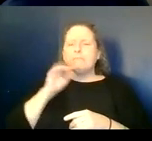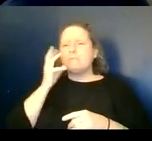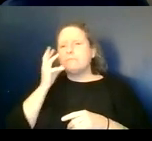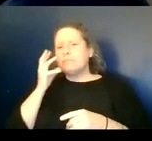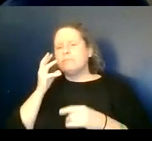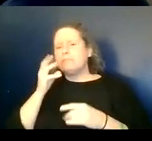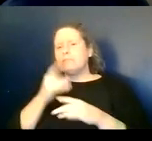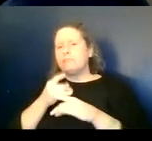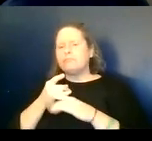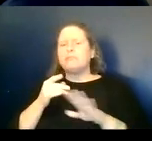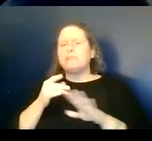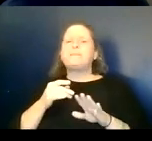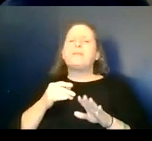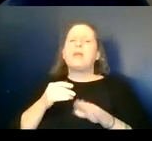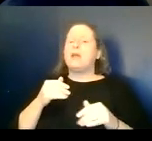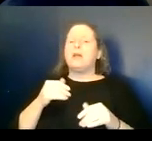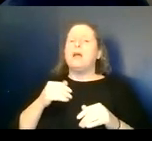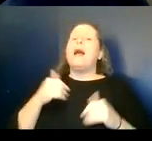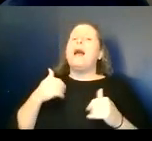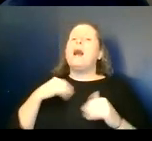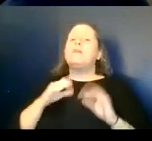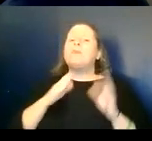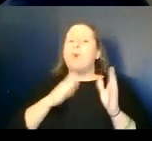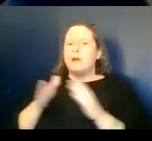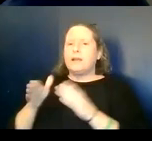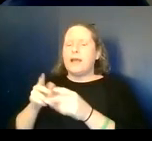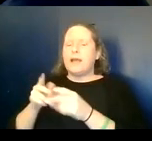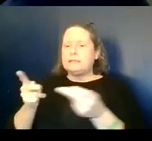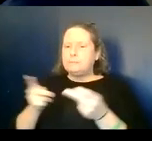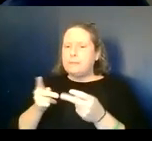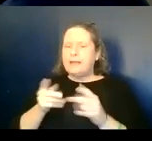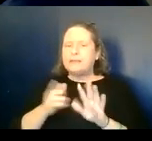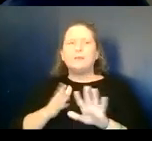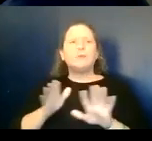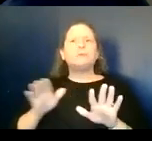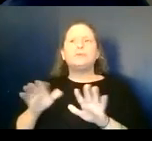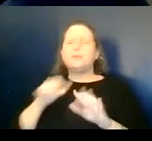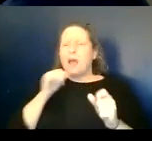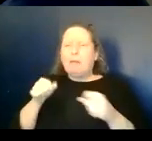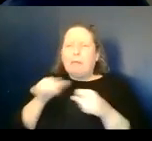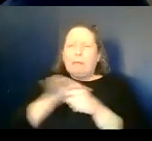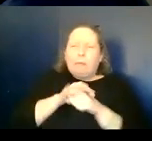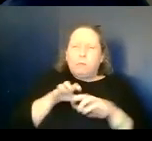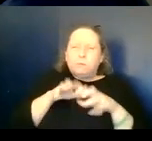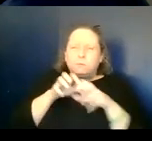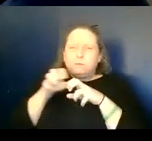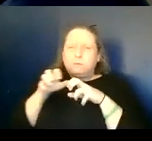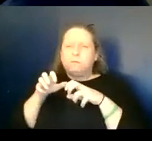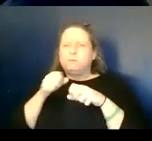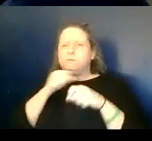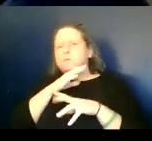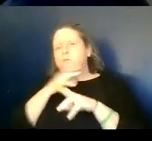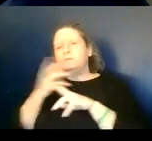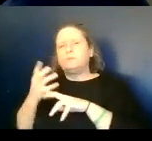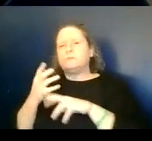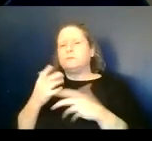space where things are not as cluttered. So that's also could be